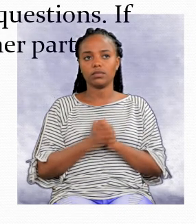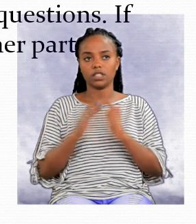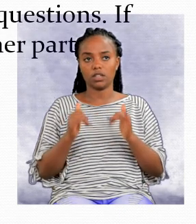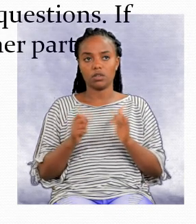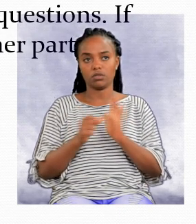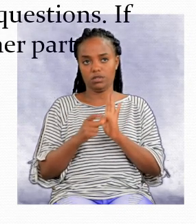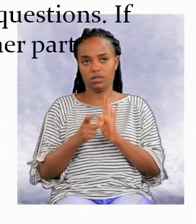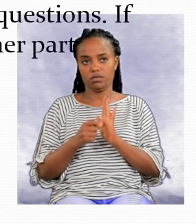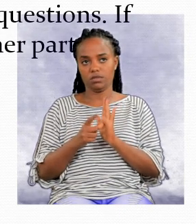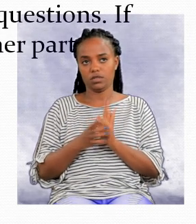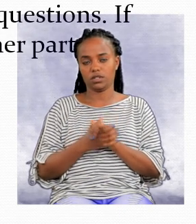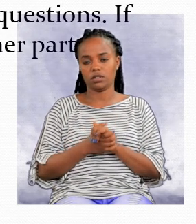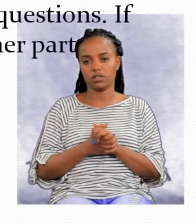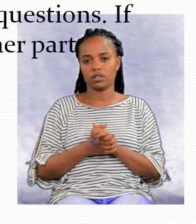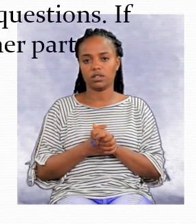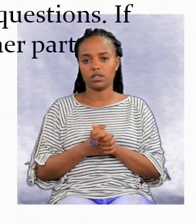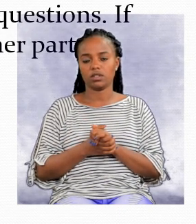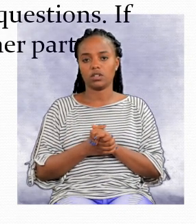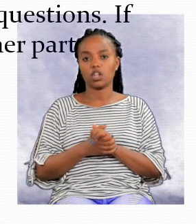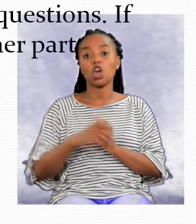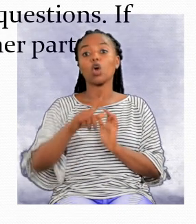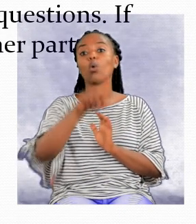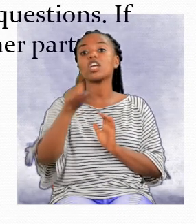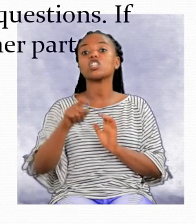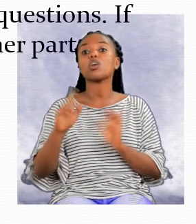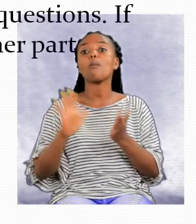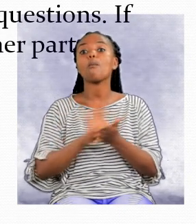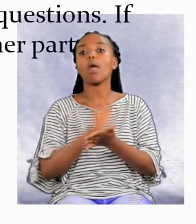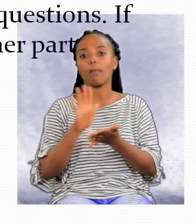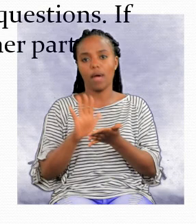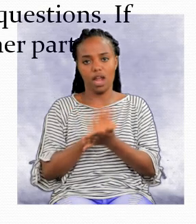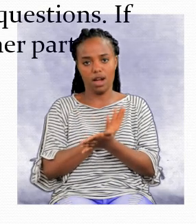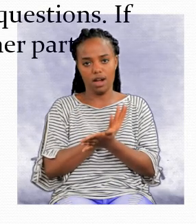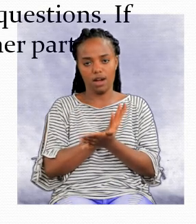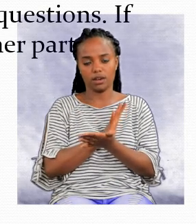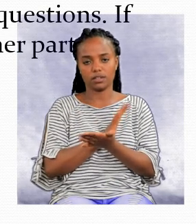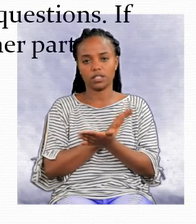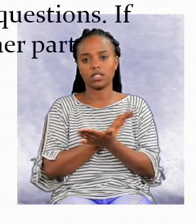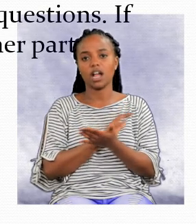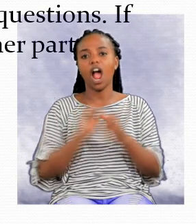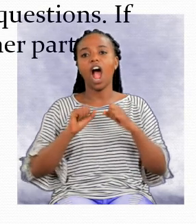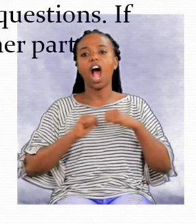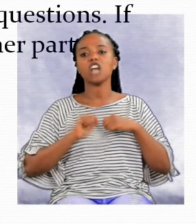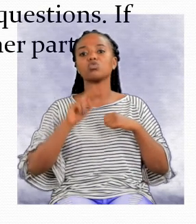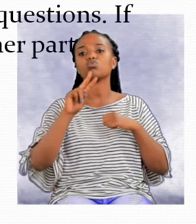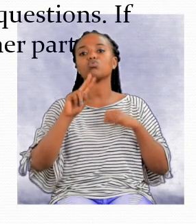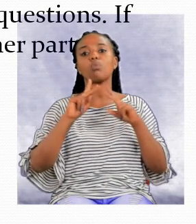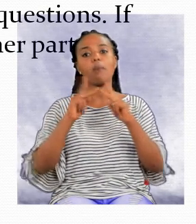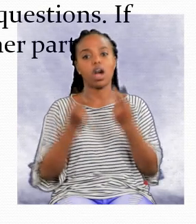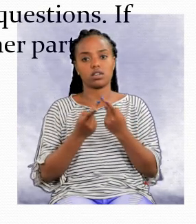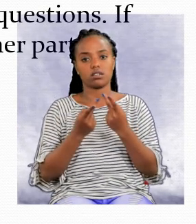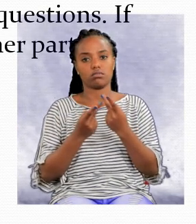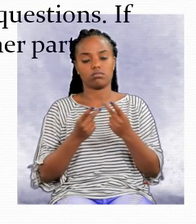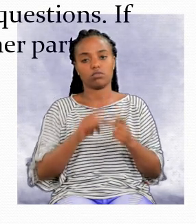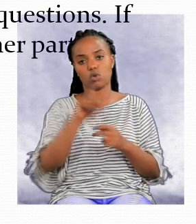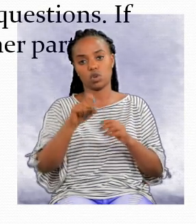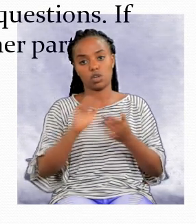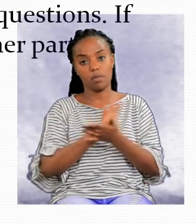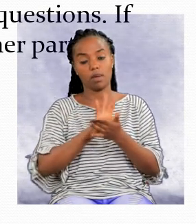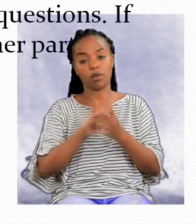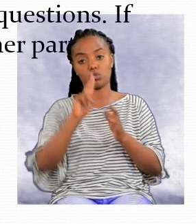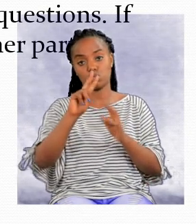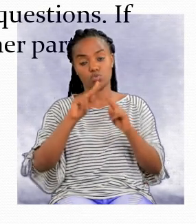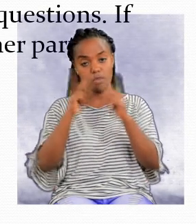Now, example. A question paper has two parts. A question paper has two